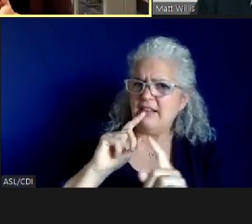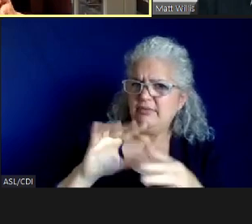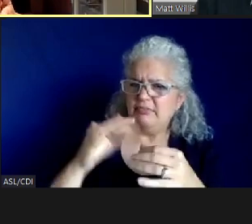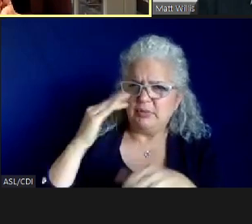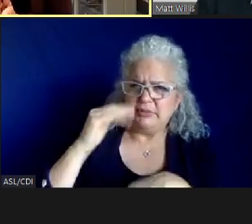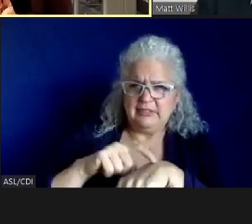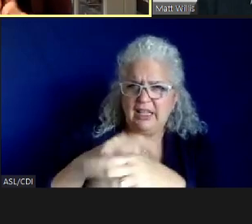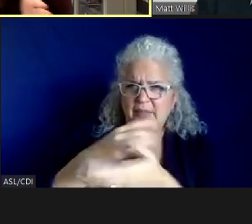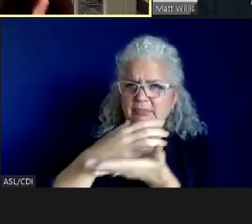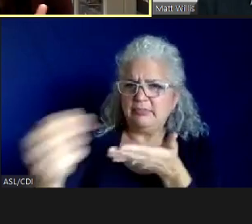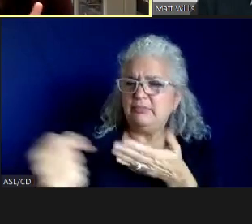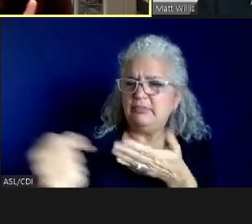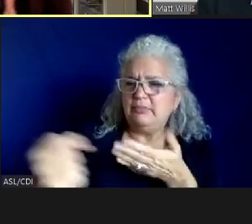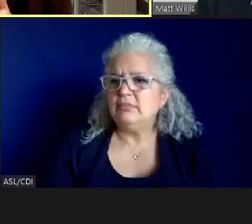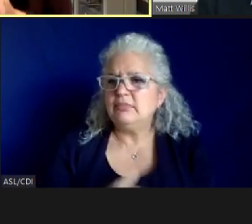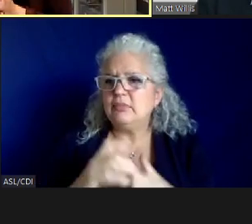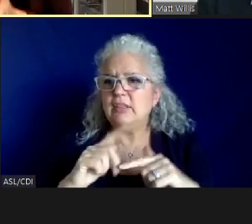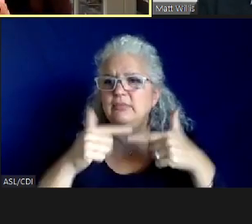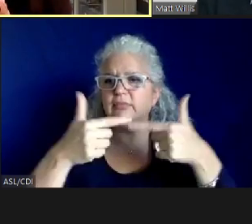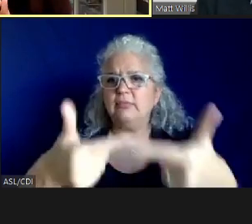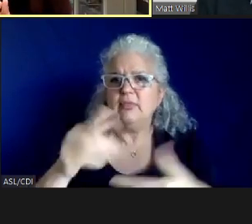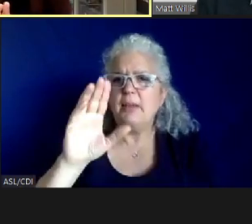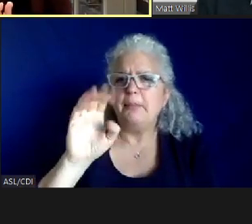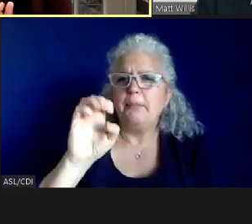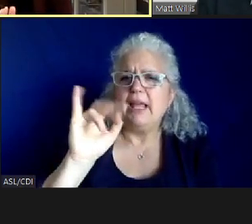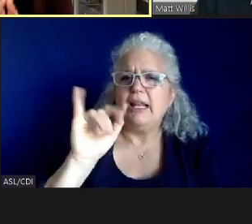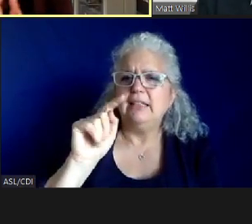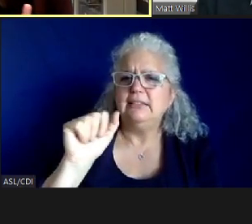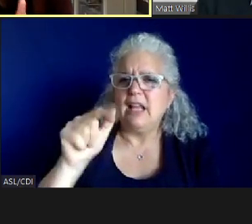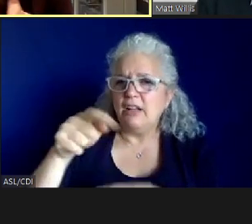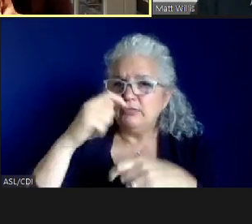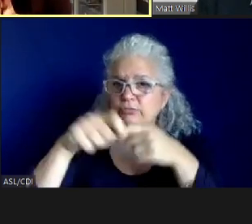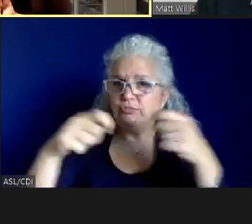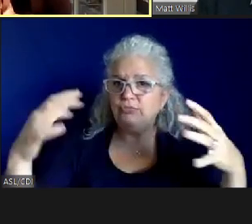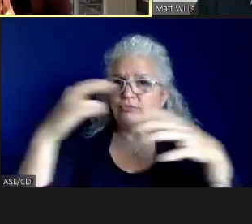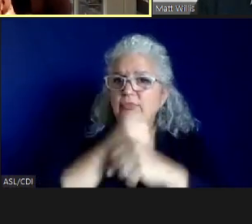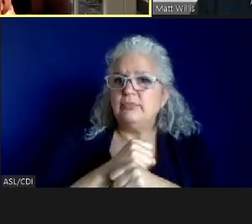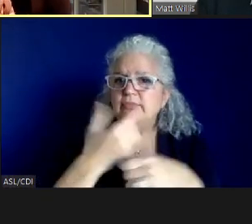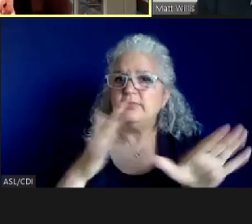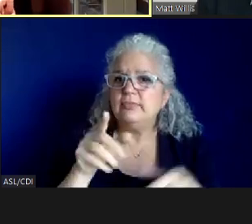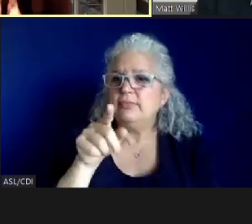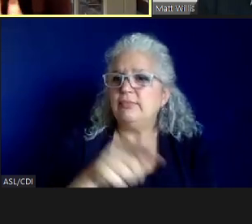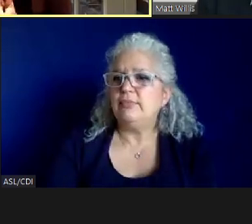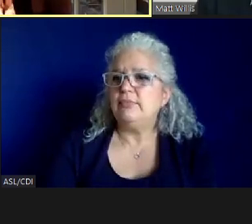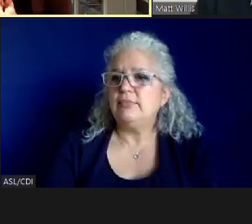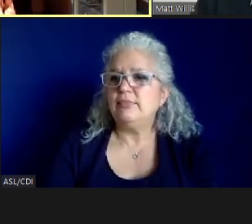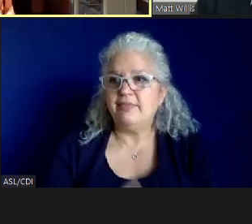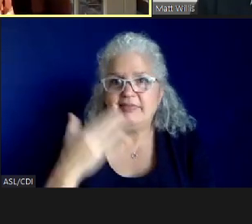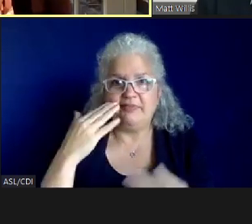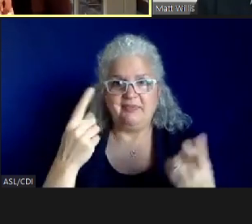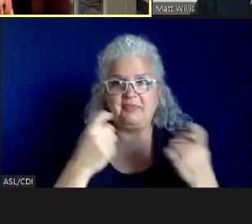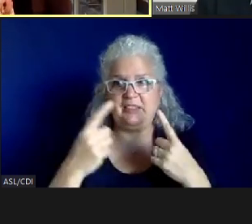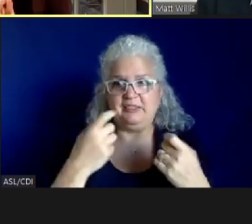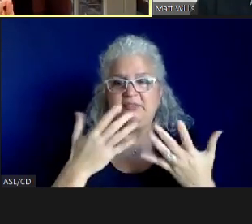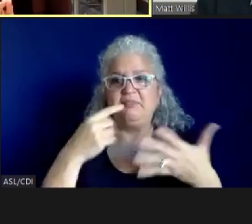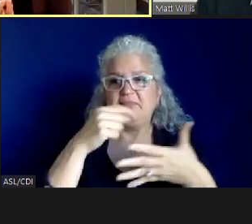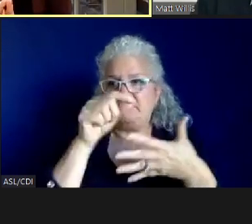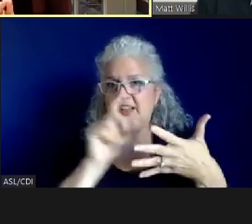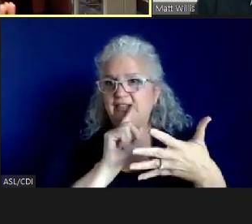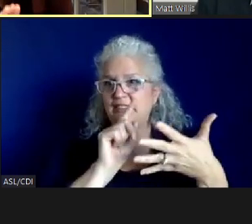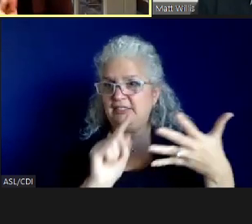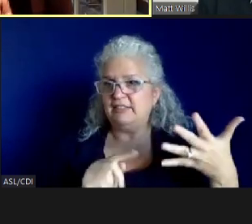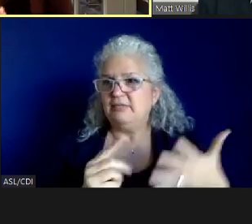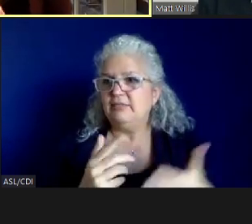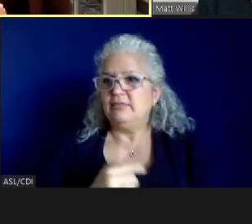Benita McLaren a little bit of time to wrap up. A lot of the questions that we've seen come in are answered on the FAQ that is